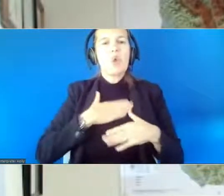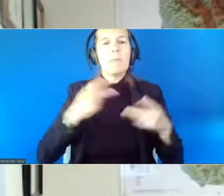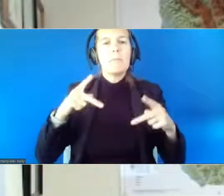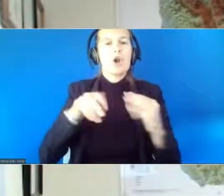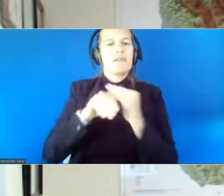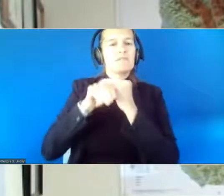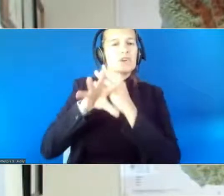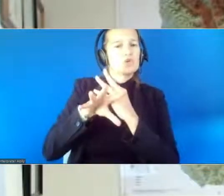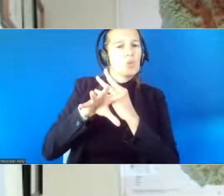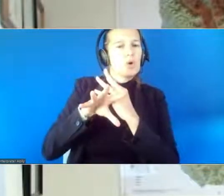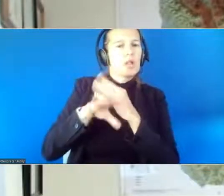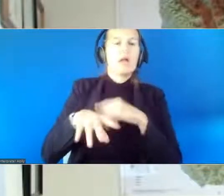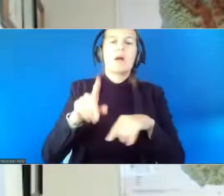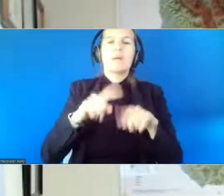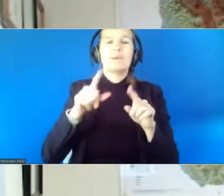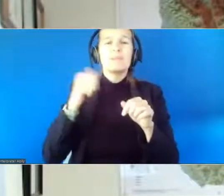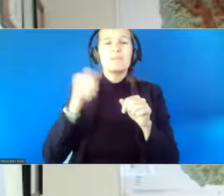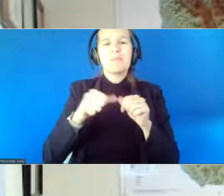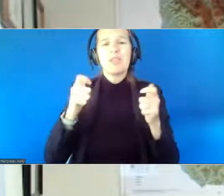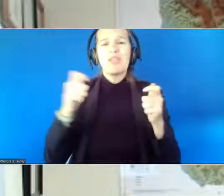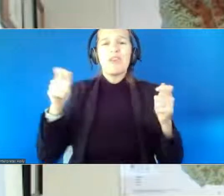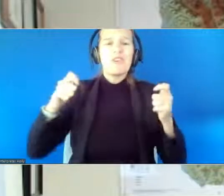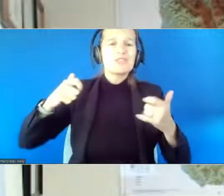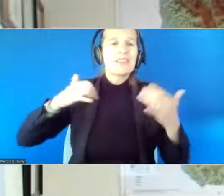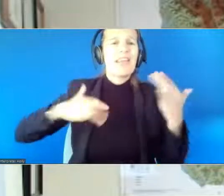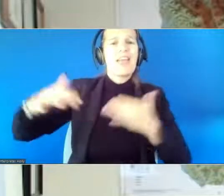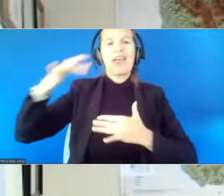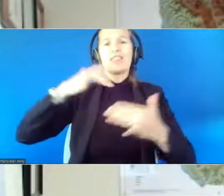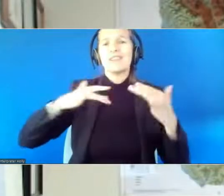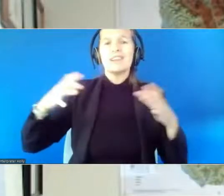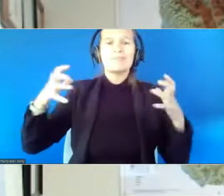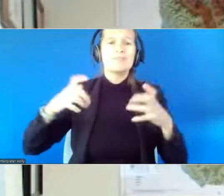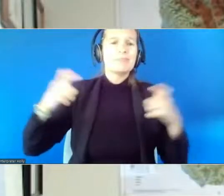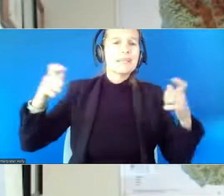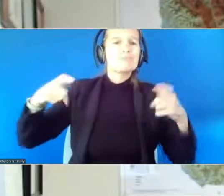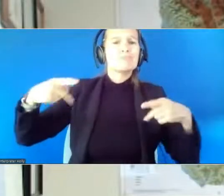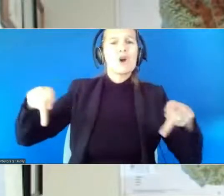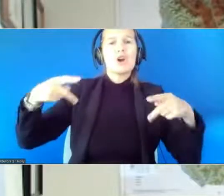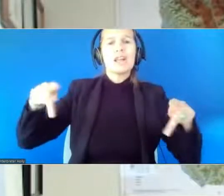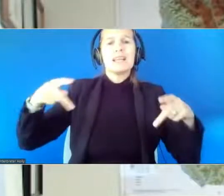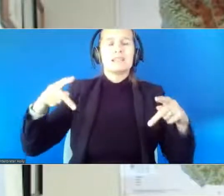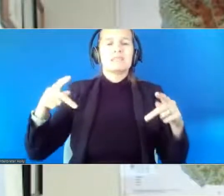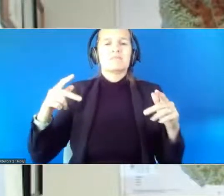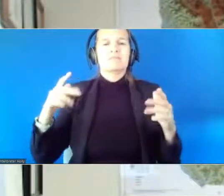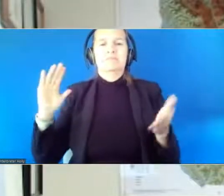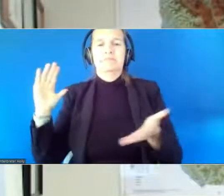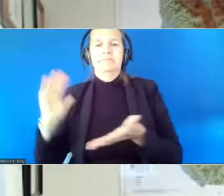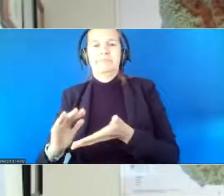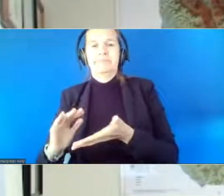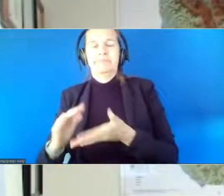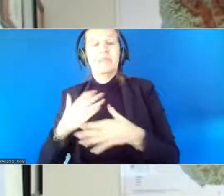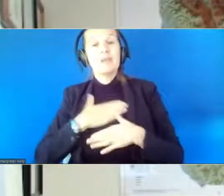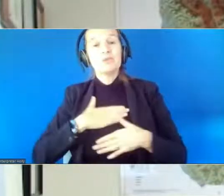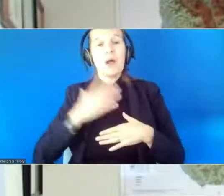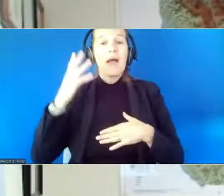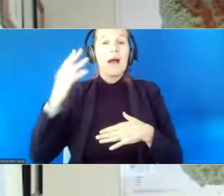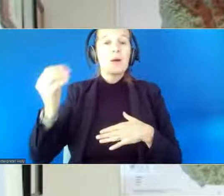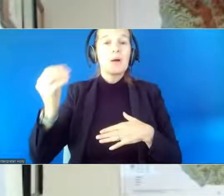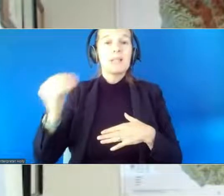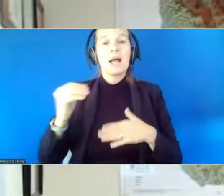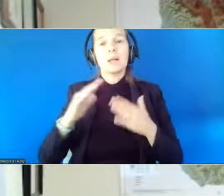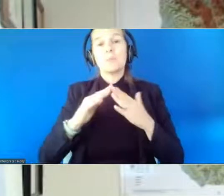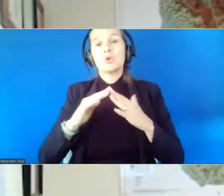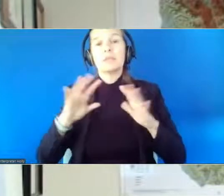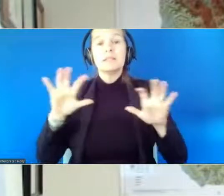the larger parties to a minimum. Enjoy outdoors community decorations from